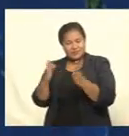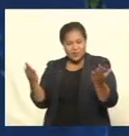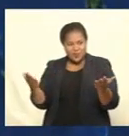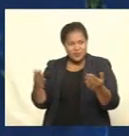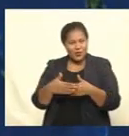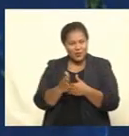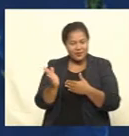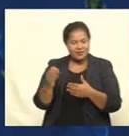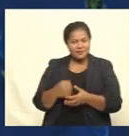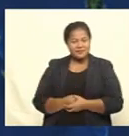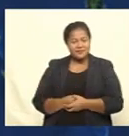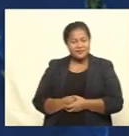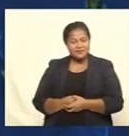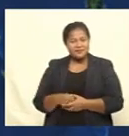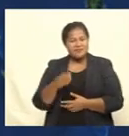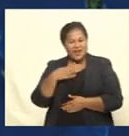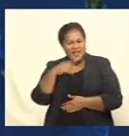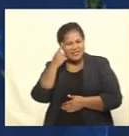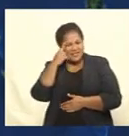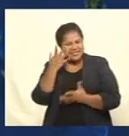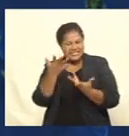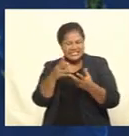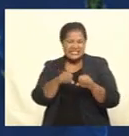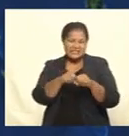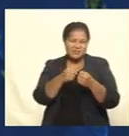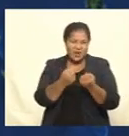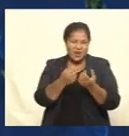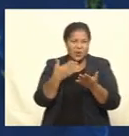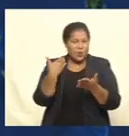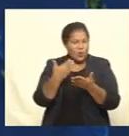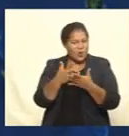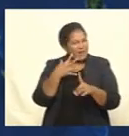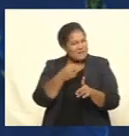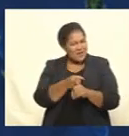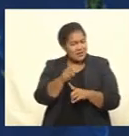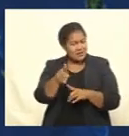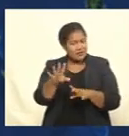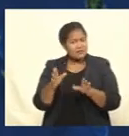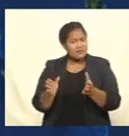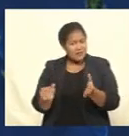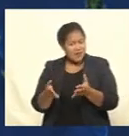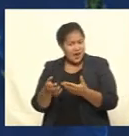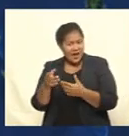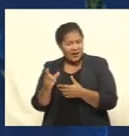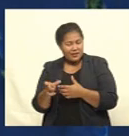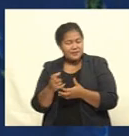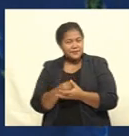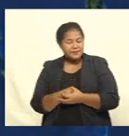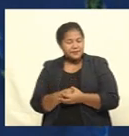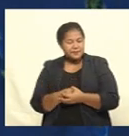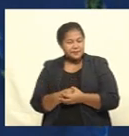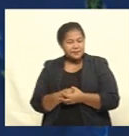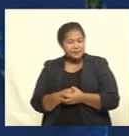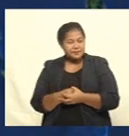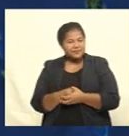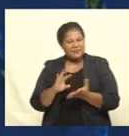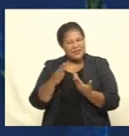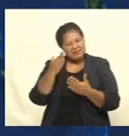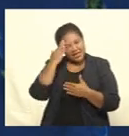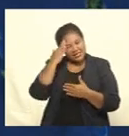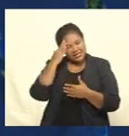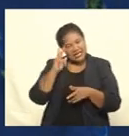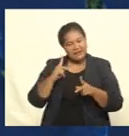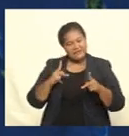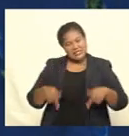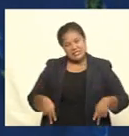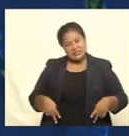think this break will take its toll on the players. Also, I think mentally and physically